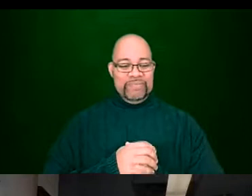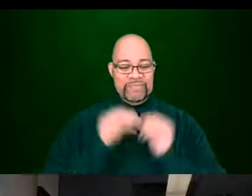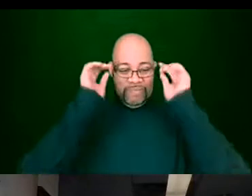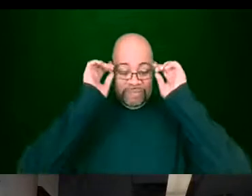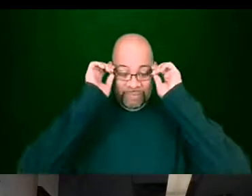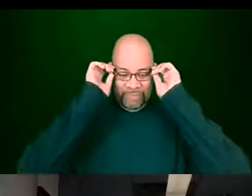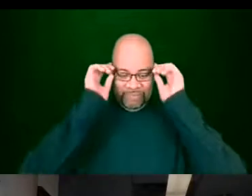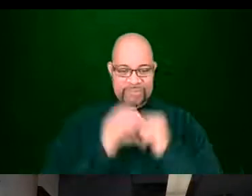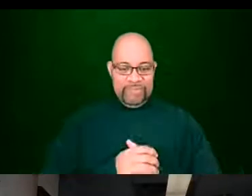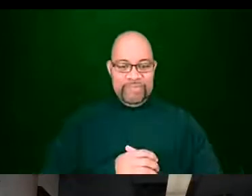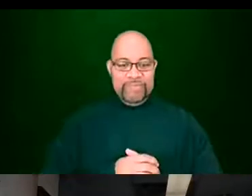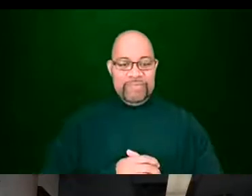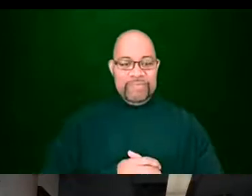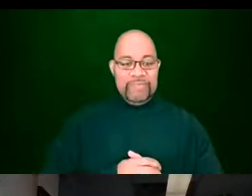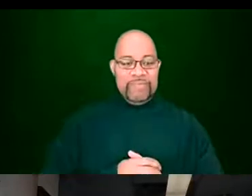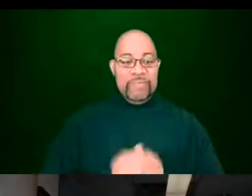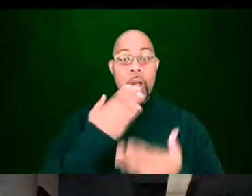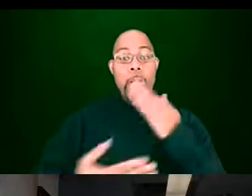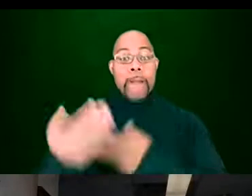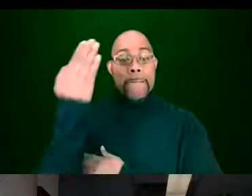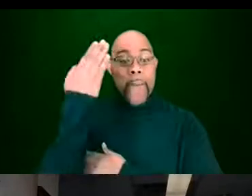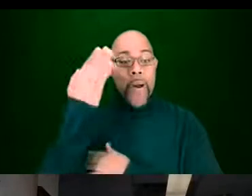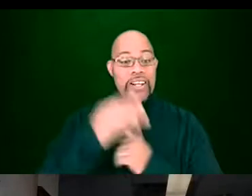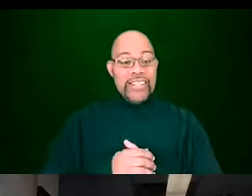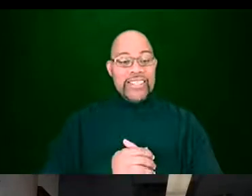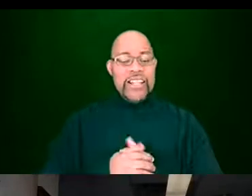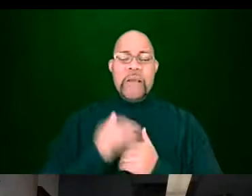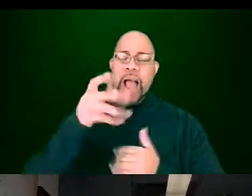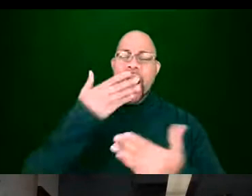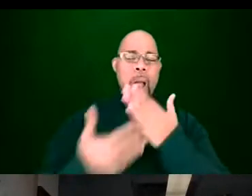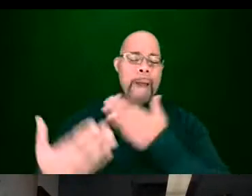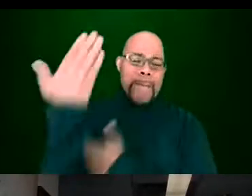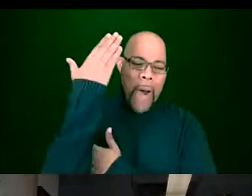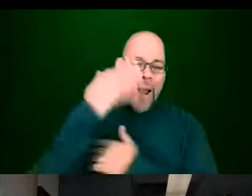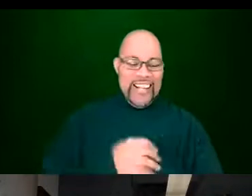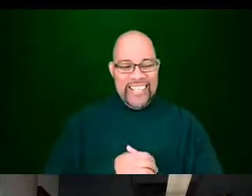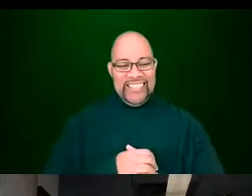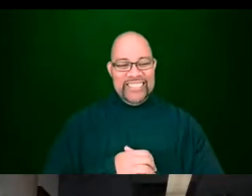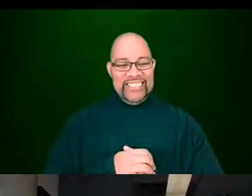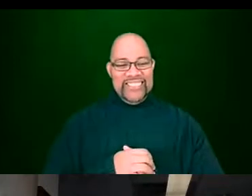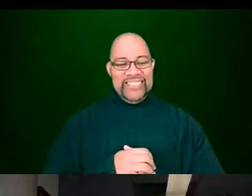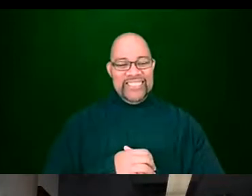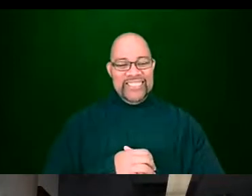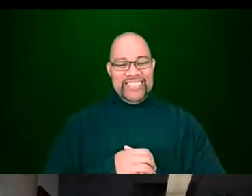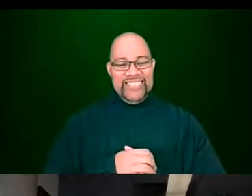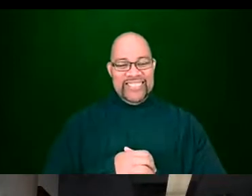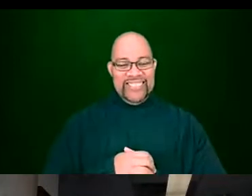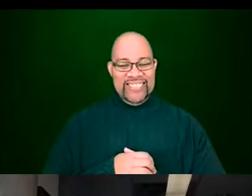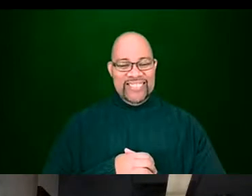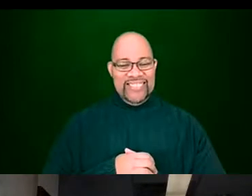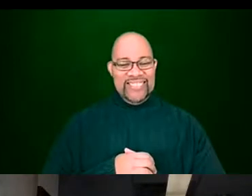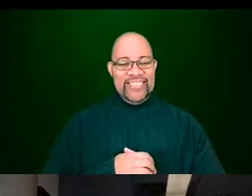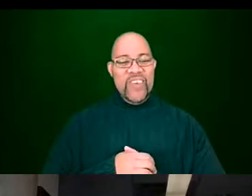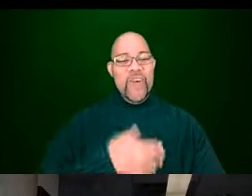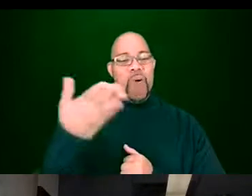Good morning, scientists. Good morning, scientists. And welcome